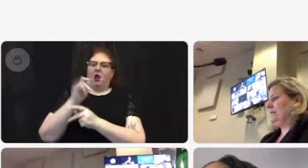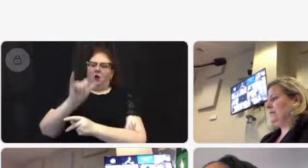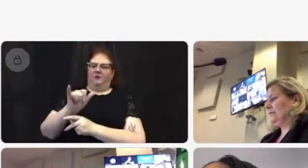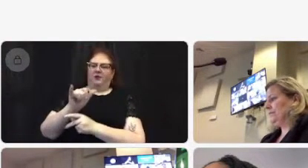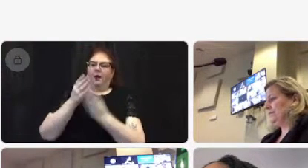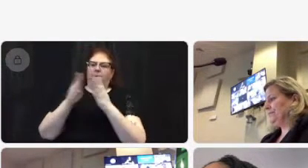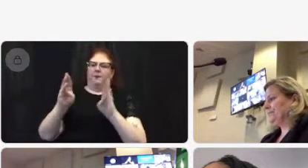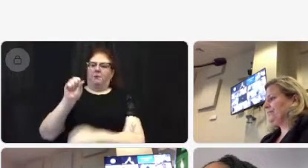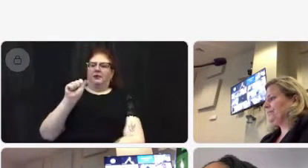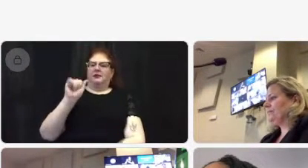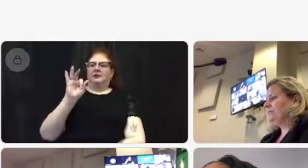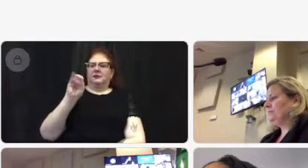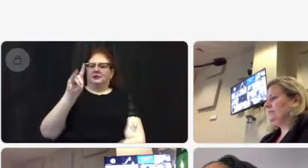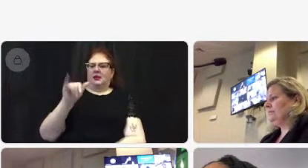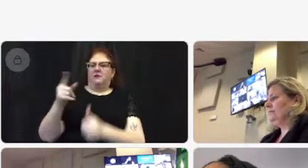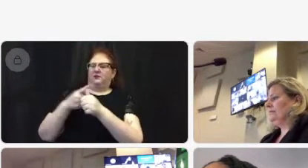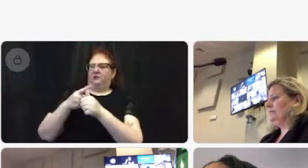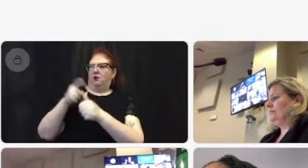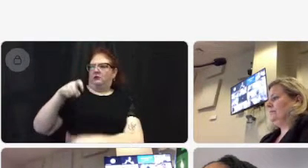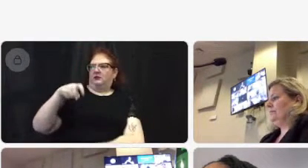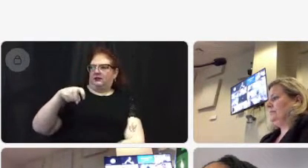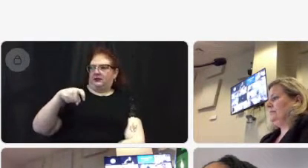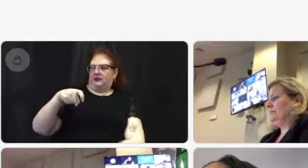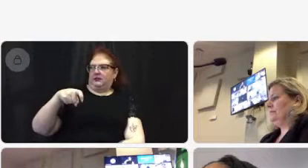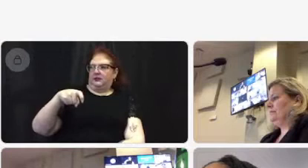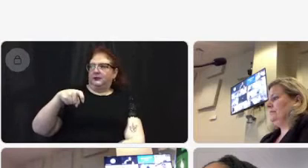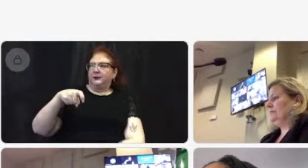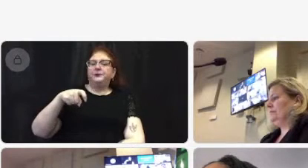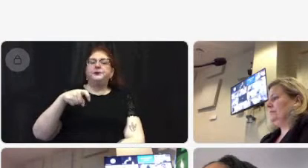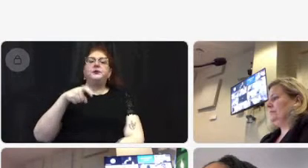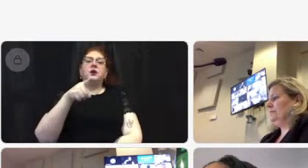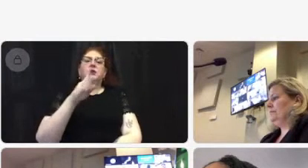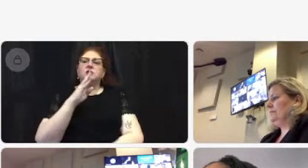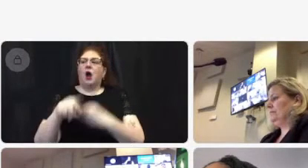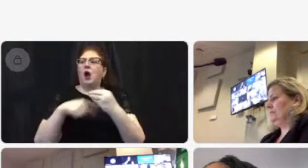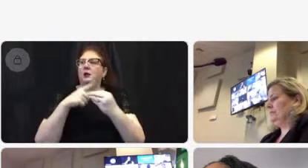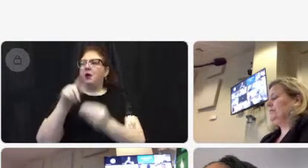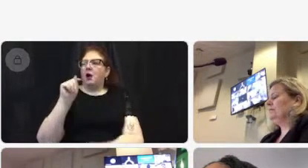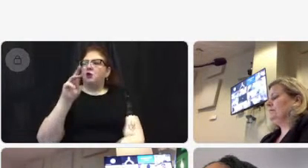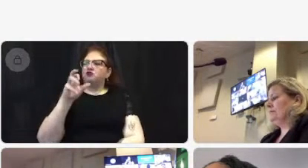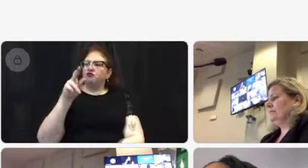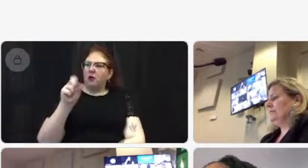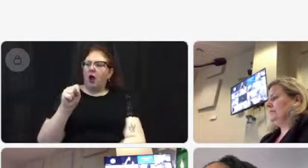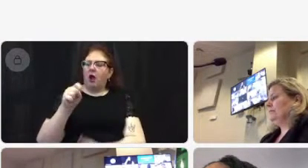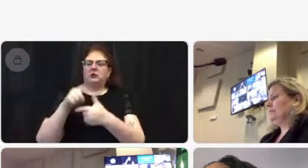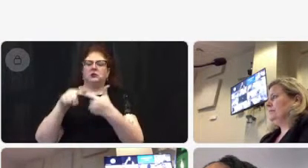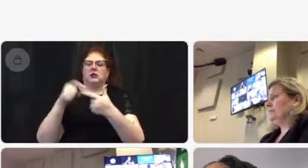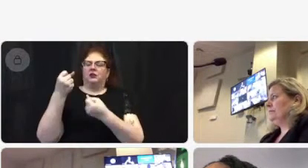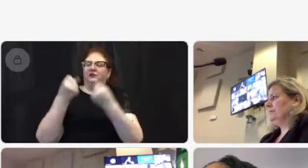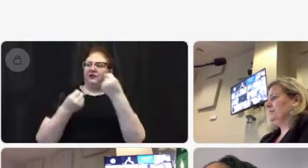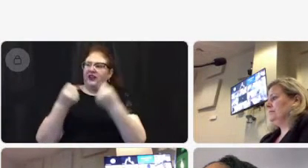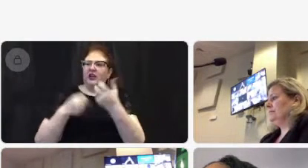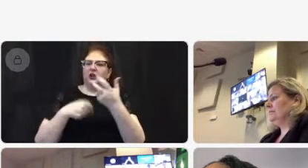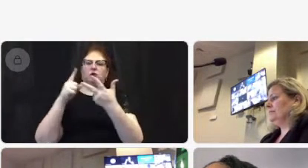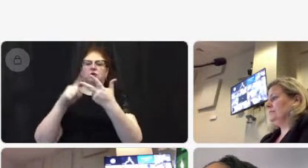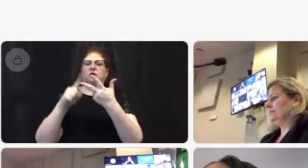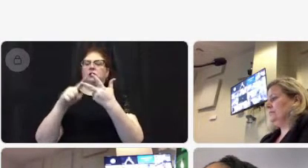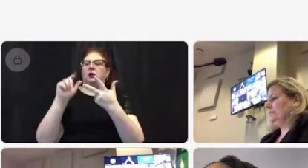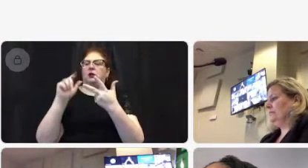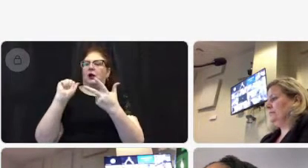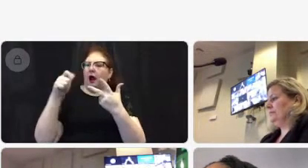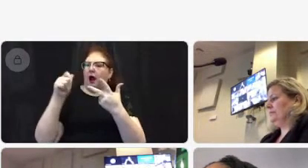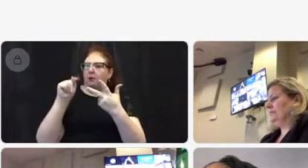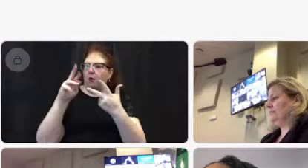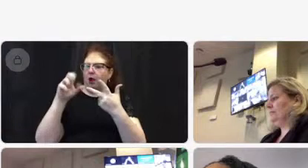and I'm assuming when you say this, we're talking about trucks, vehicles, the crime center, we're talking